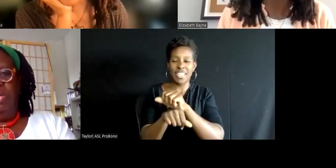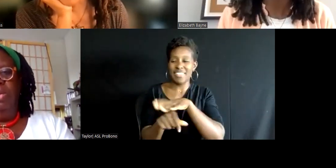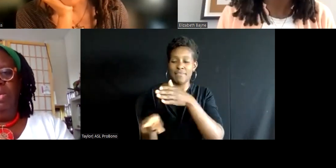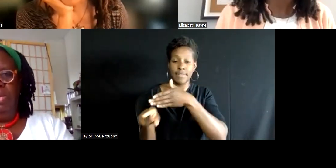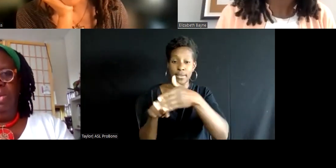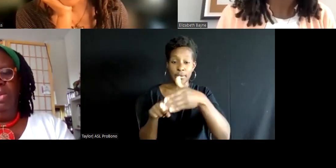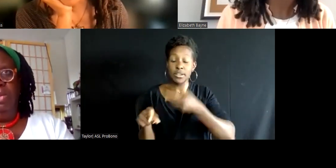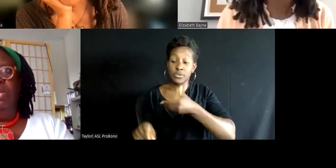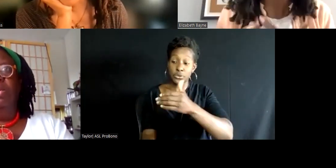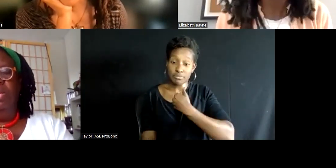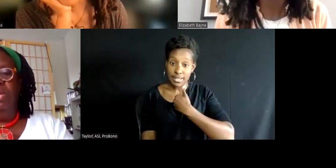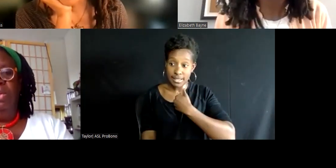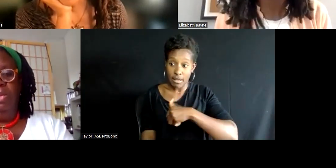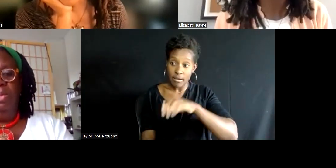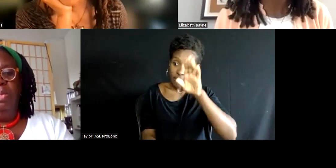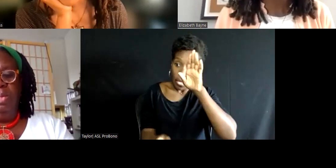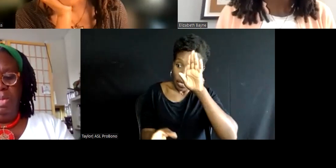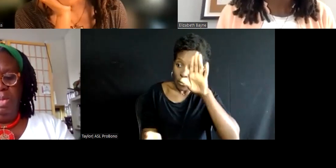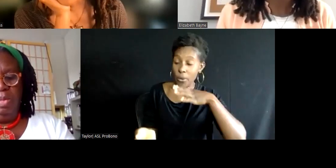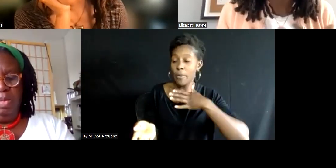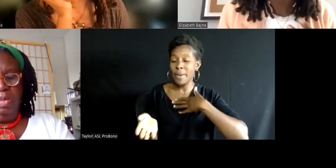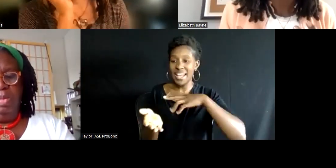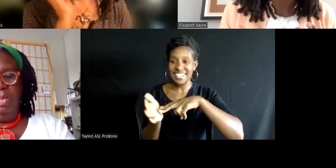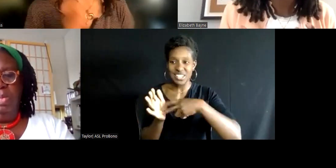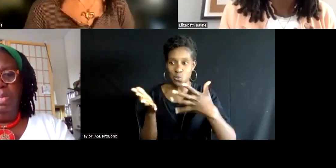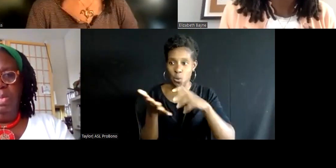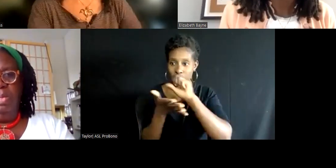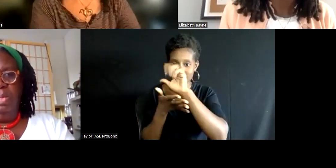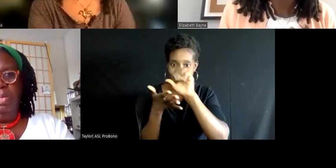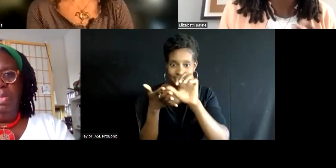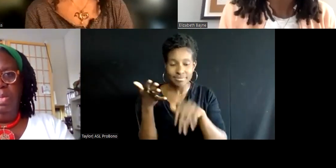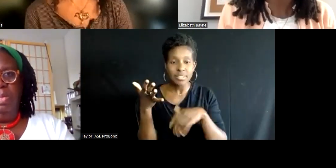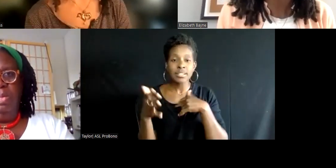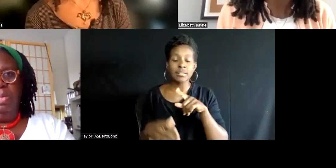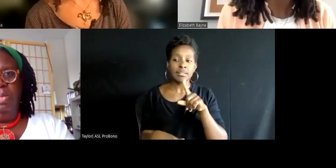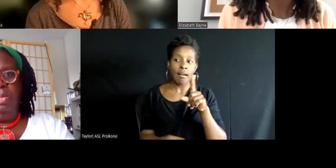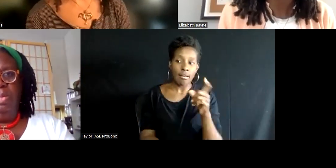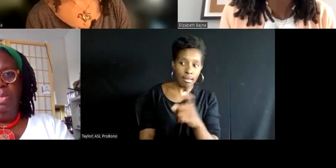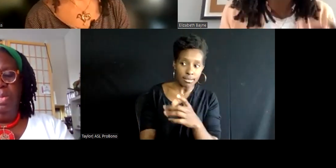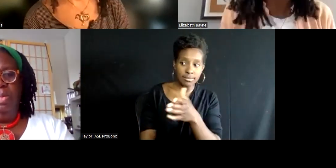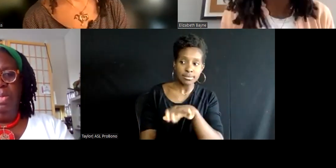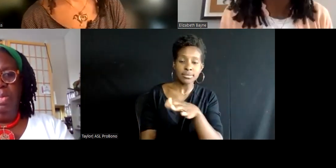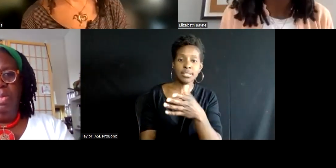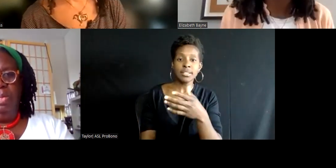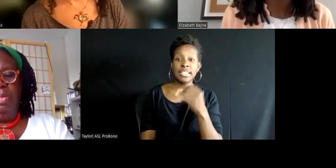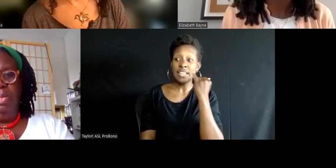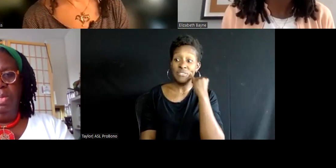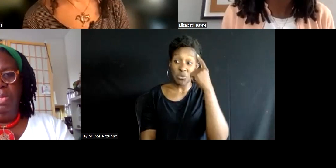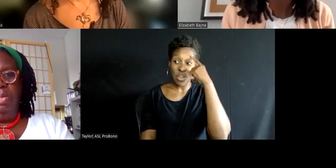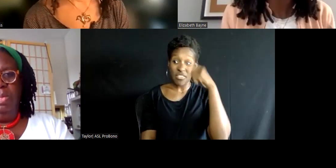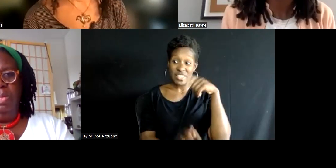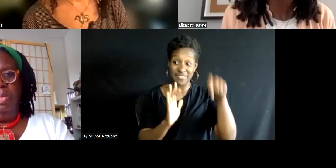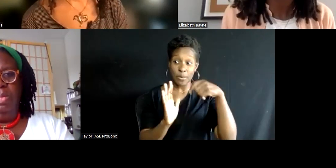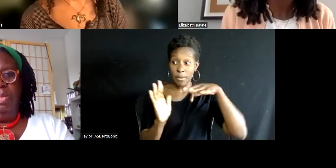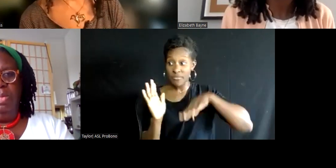introduced myself, I explained my intentions, and I asked them if they, about, whether they thought this might be beneficial and